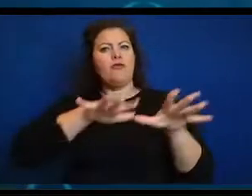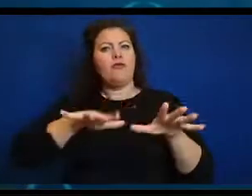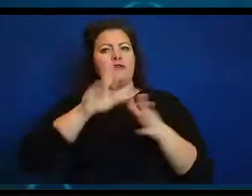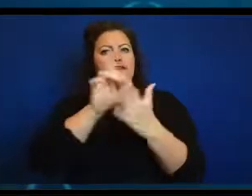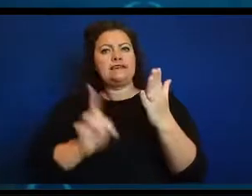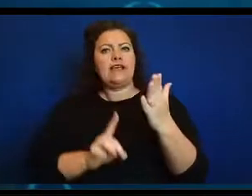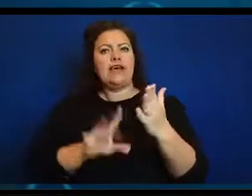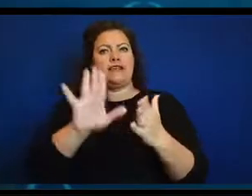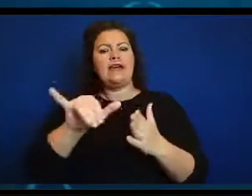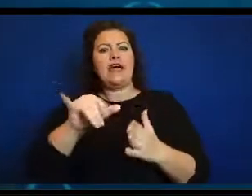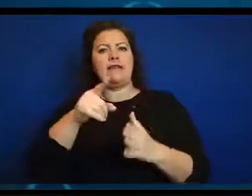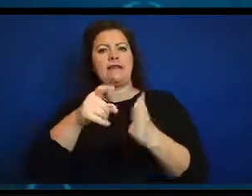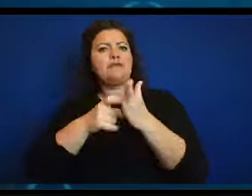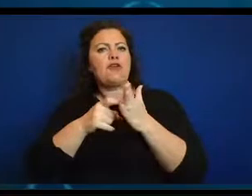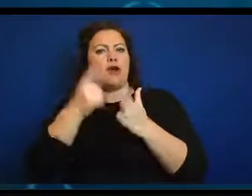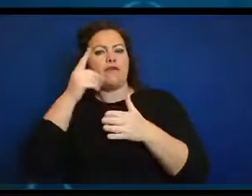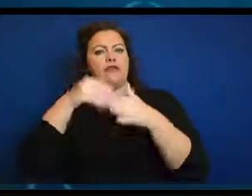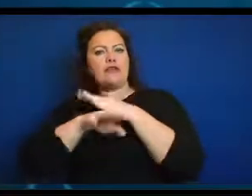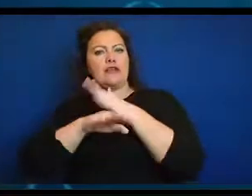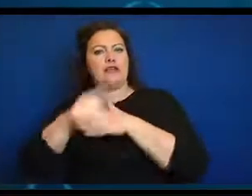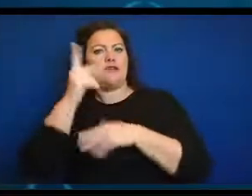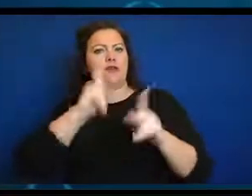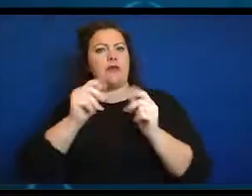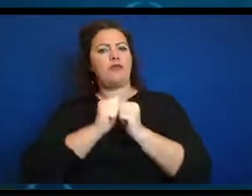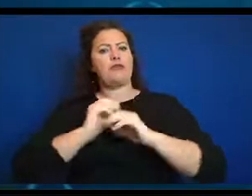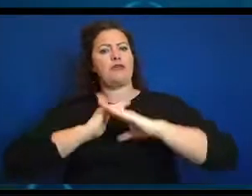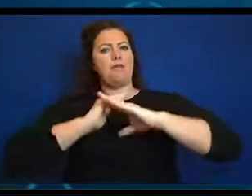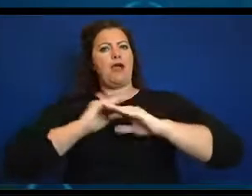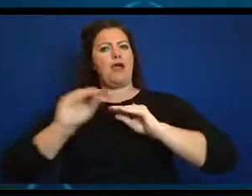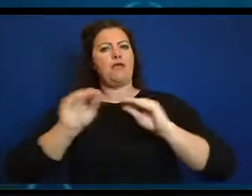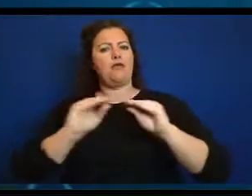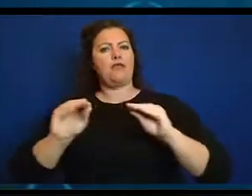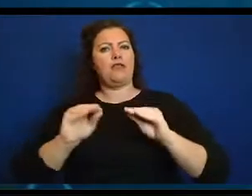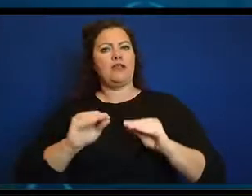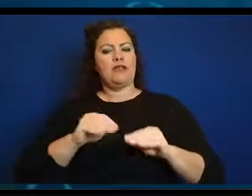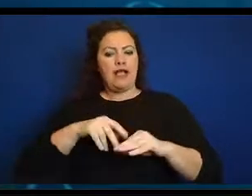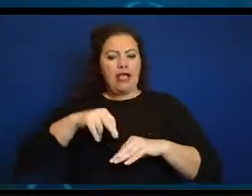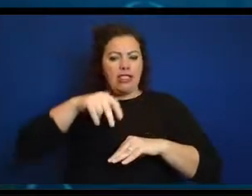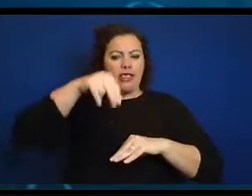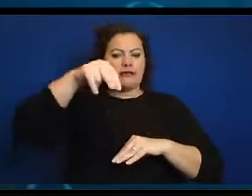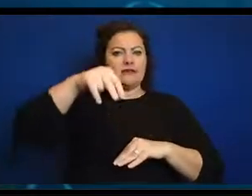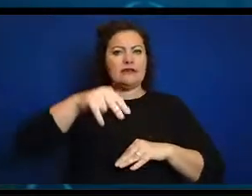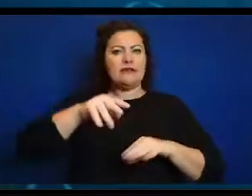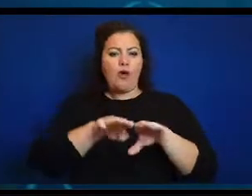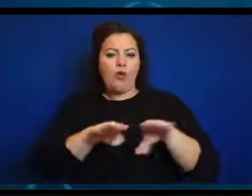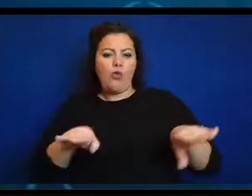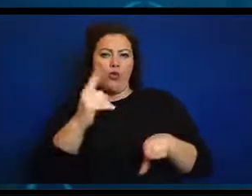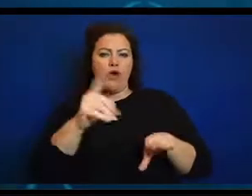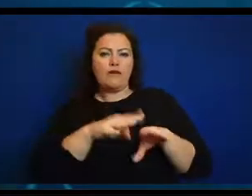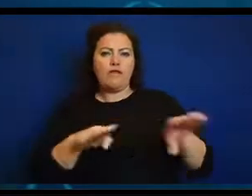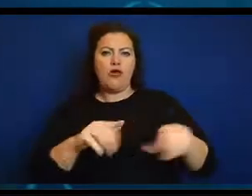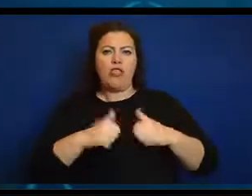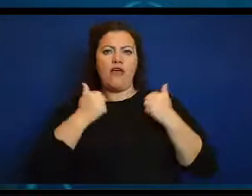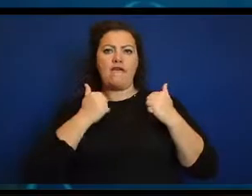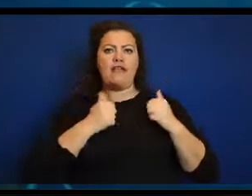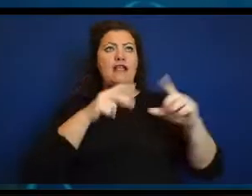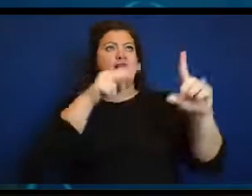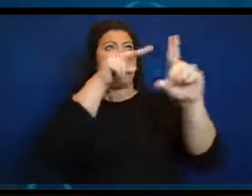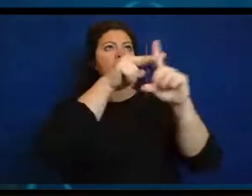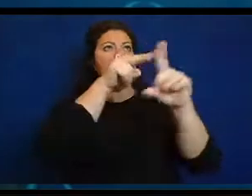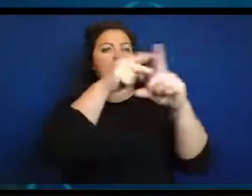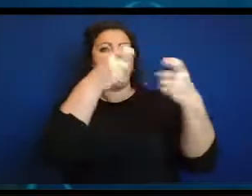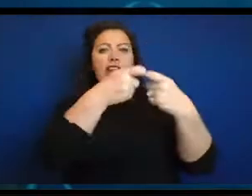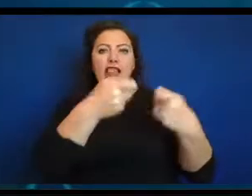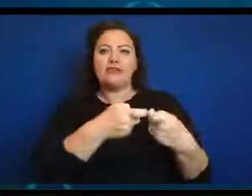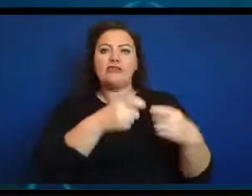them accessible for those with impaired mobility. No step entries, single floor living, accessible electrical controls and switches, extra